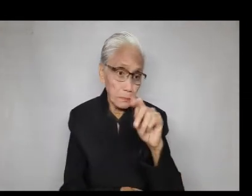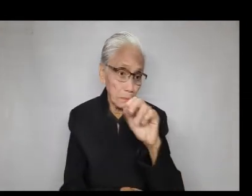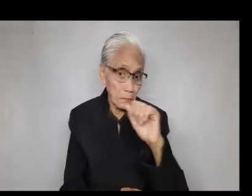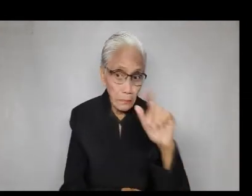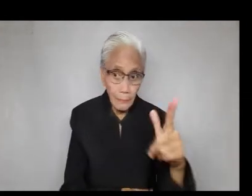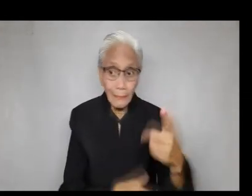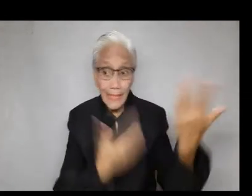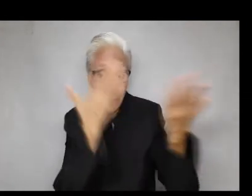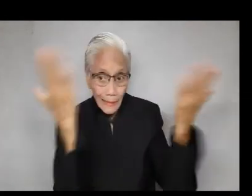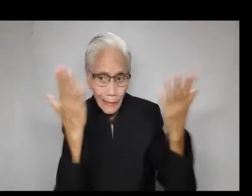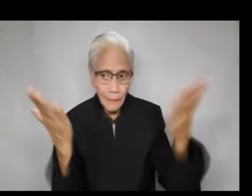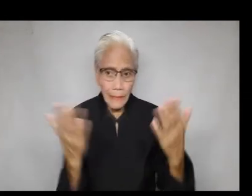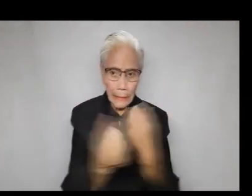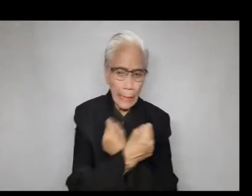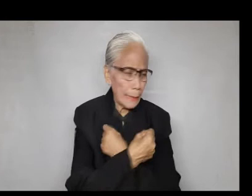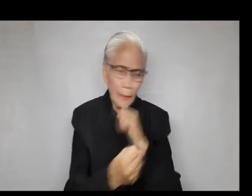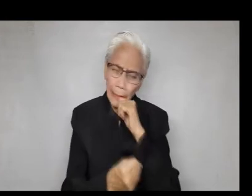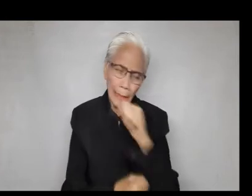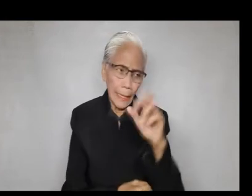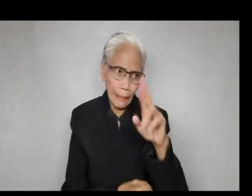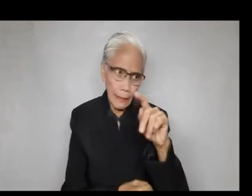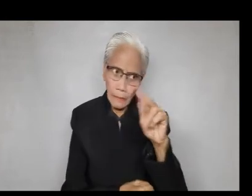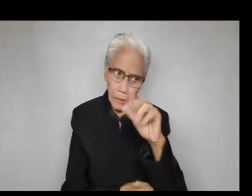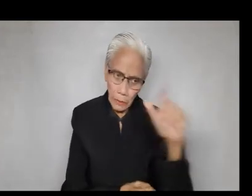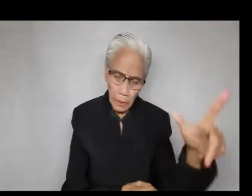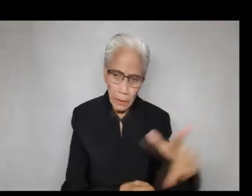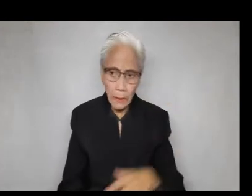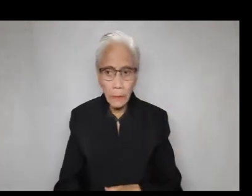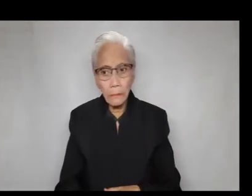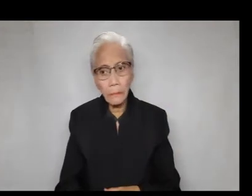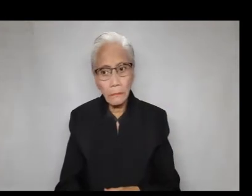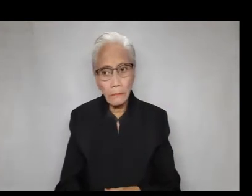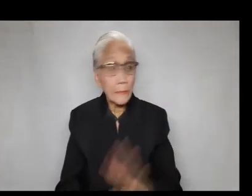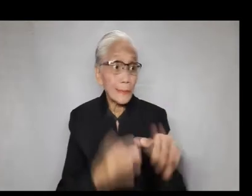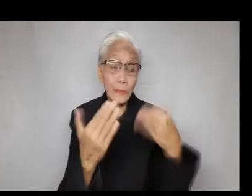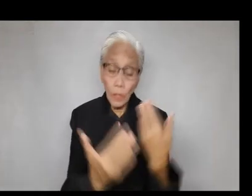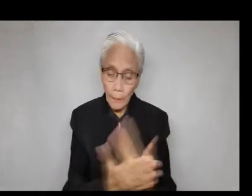is just a ritual. Service and love are not rituals.